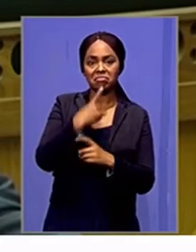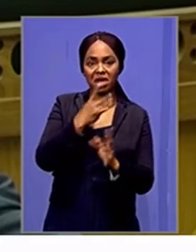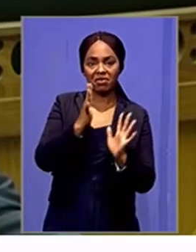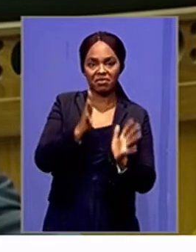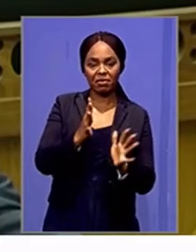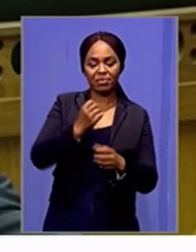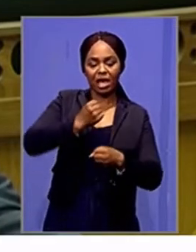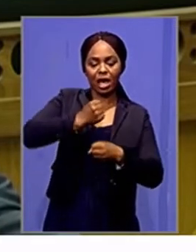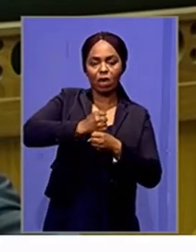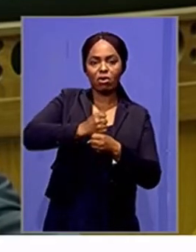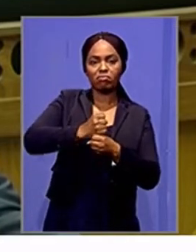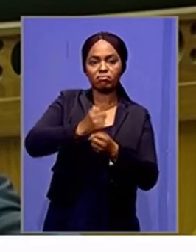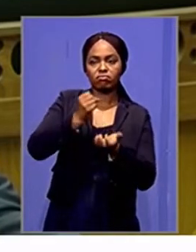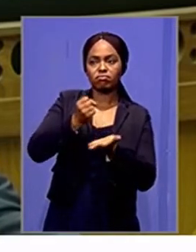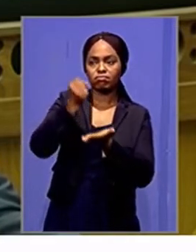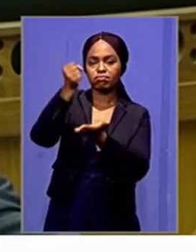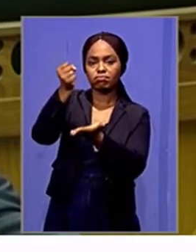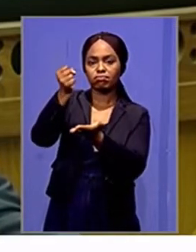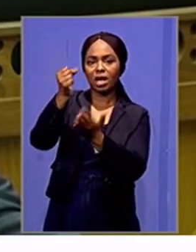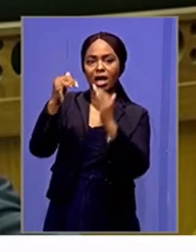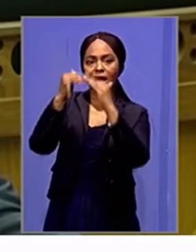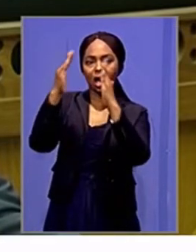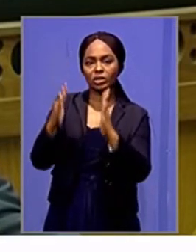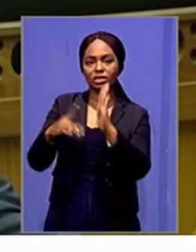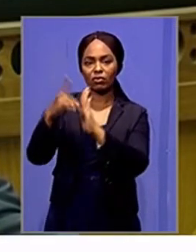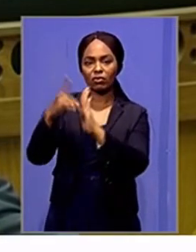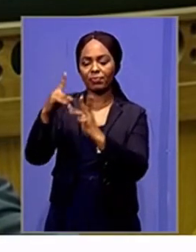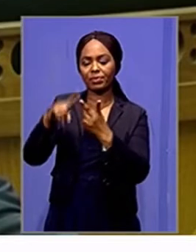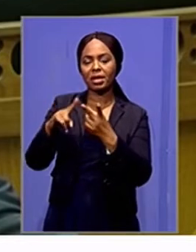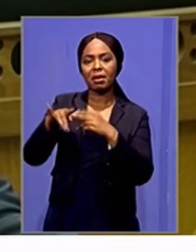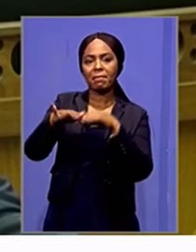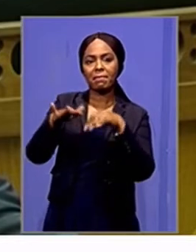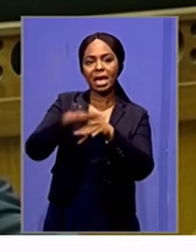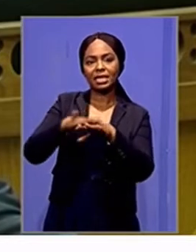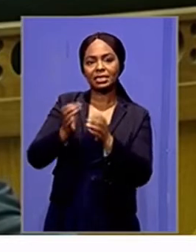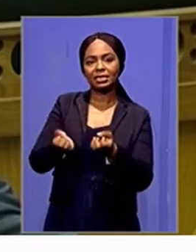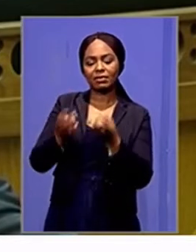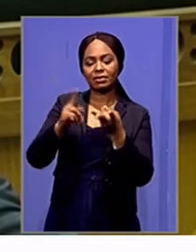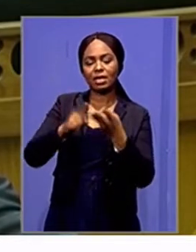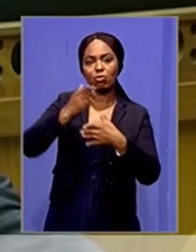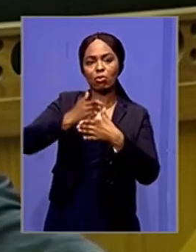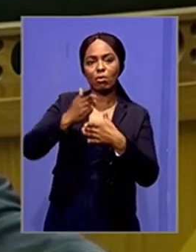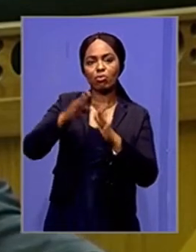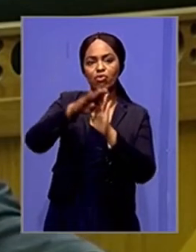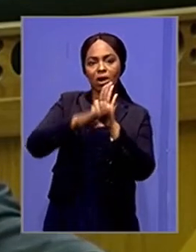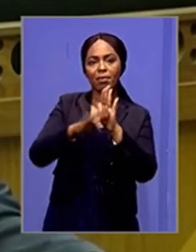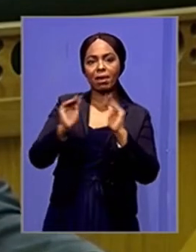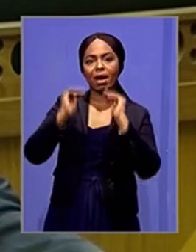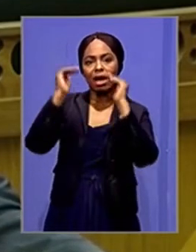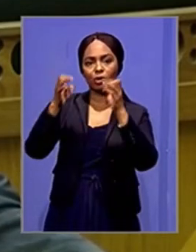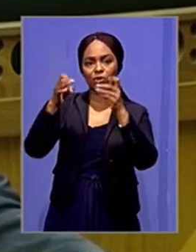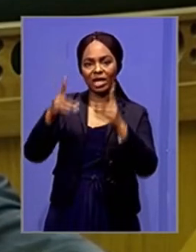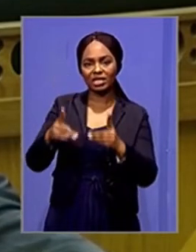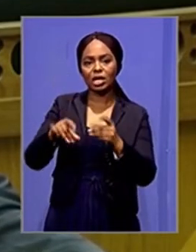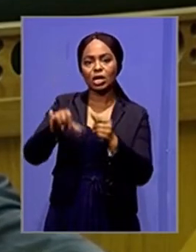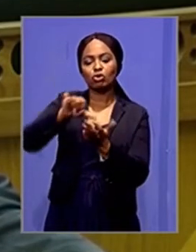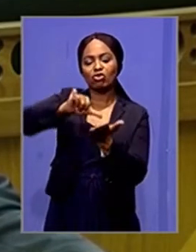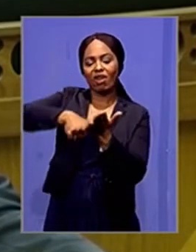annually goes towards housing development, free fee, basic services, employment programs, health, education, social grants, among other